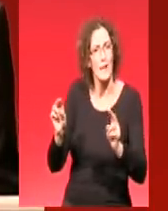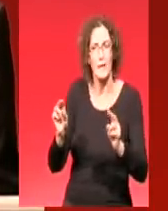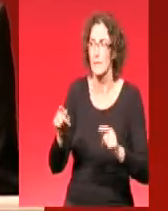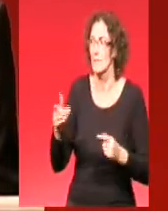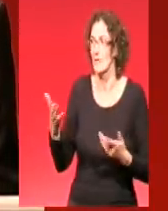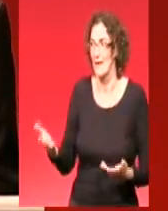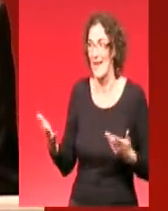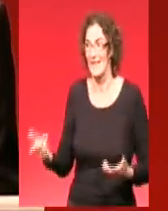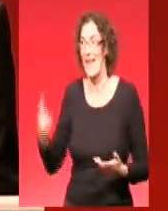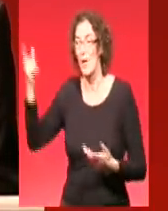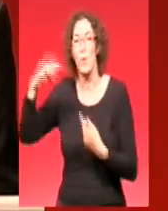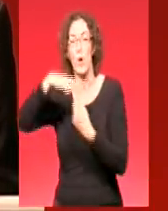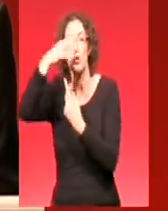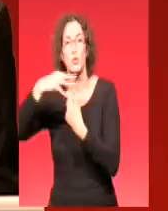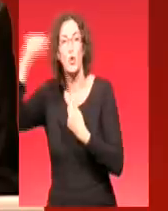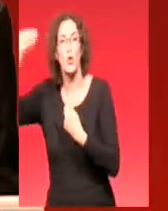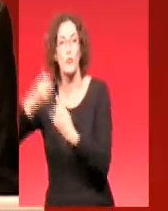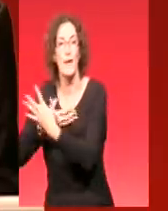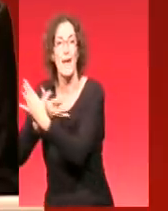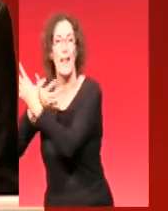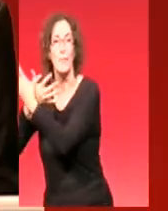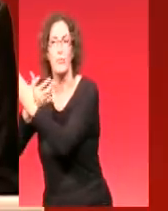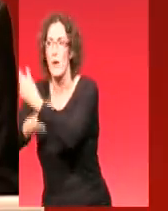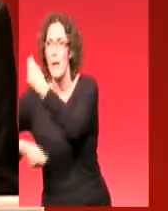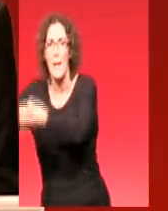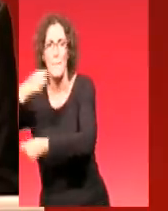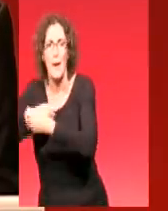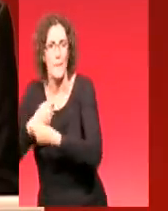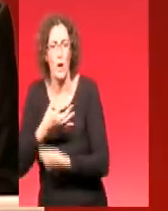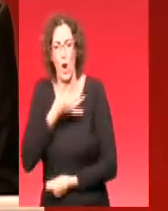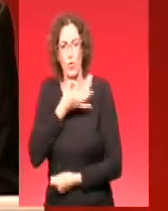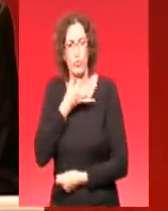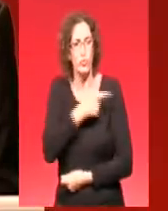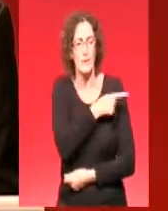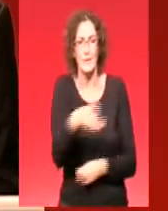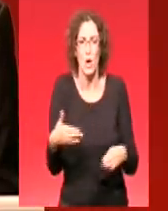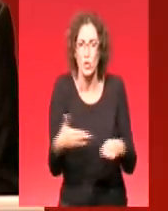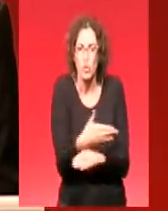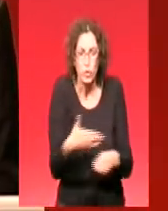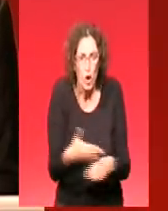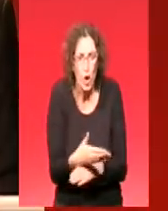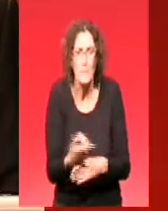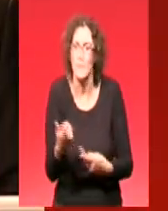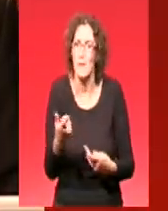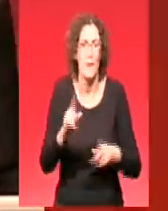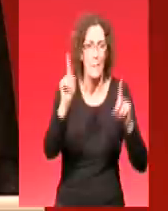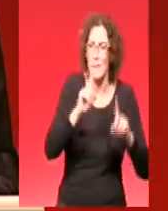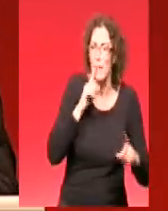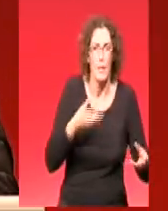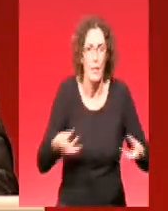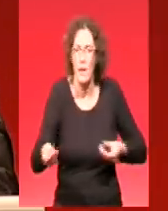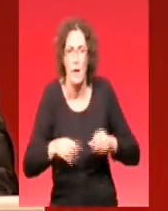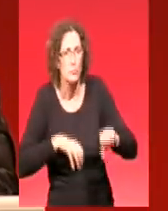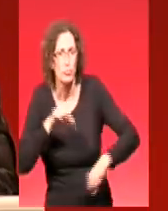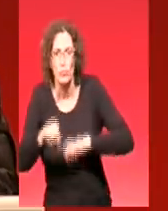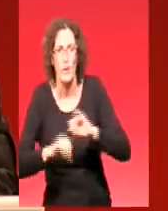are doing, will put tens of thousands of jobs at risk and hit the living standards of millions of families in this country. And